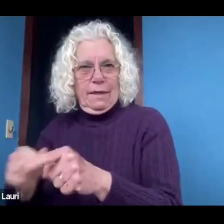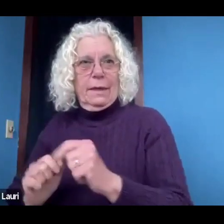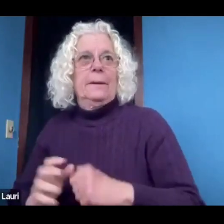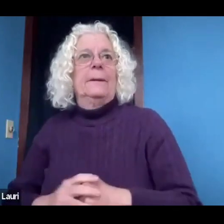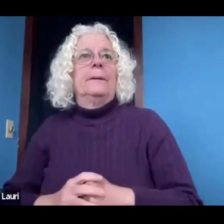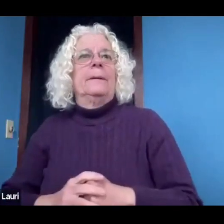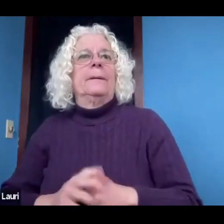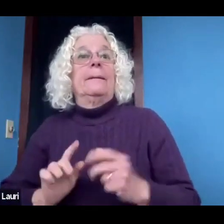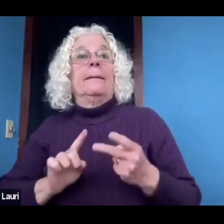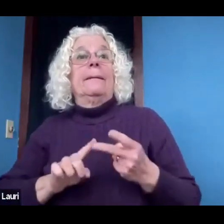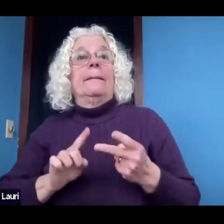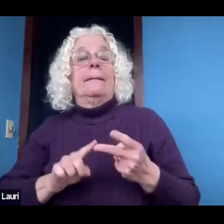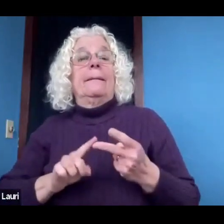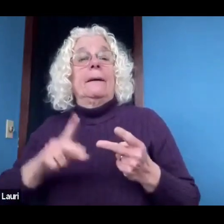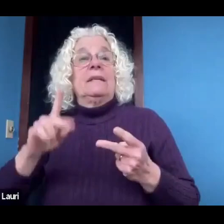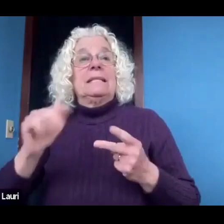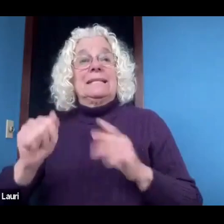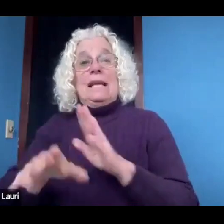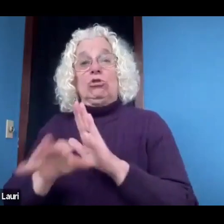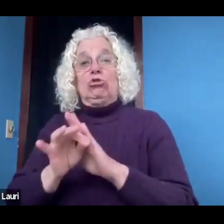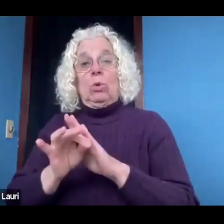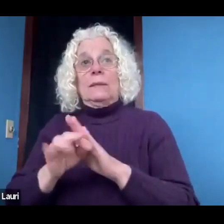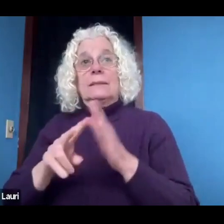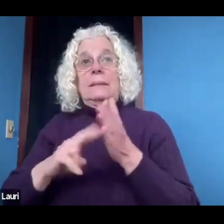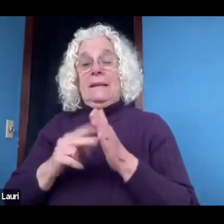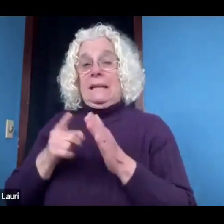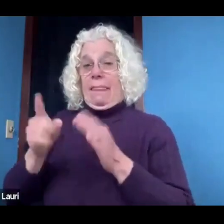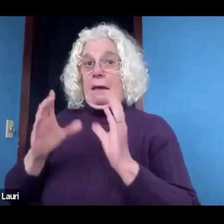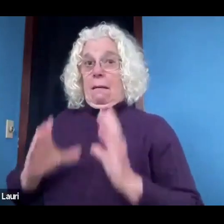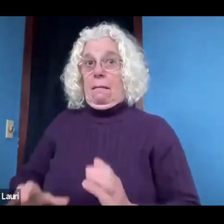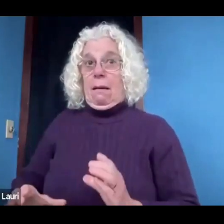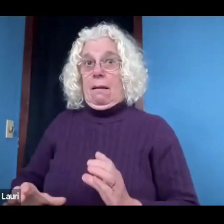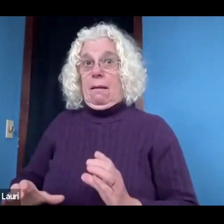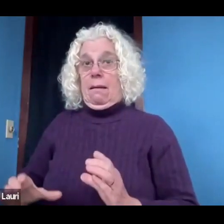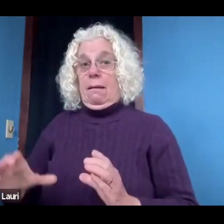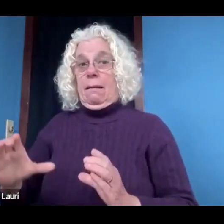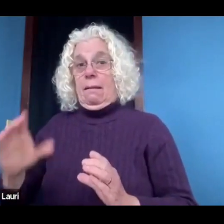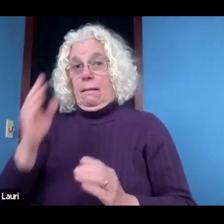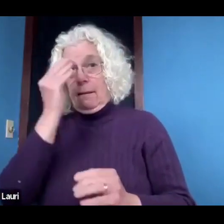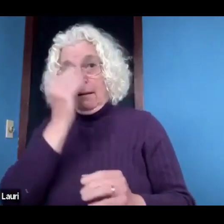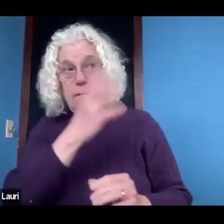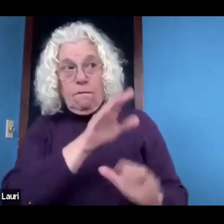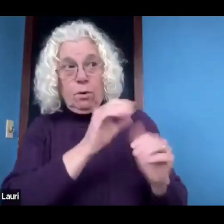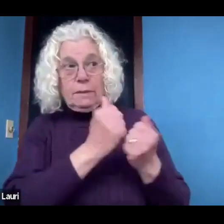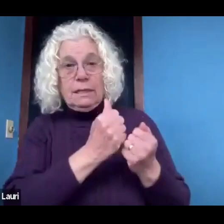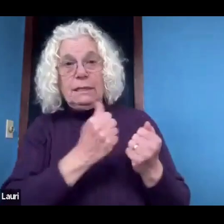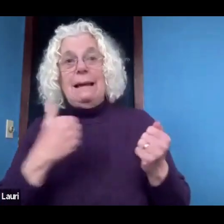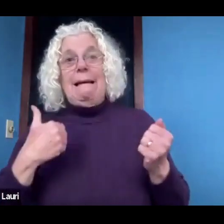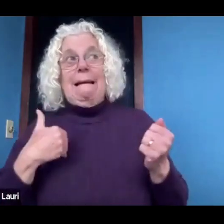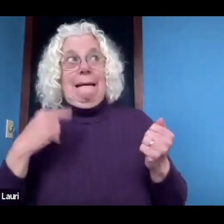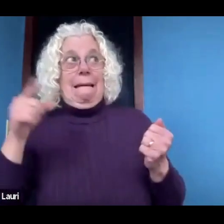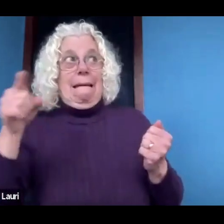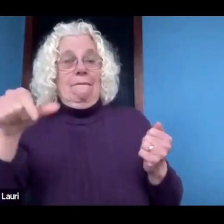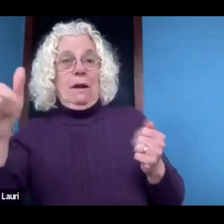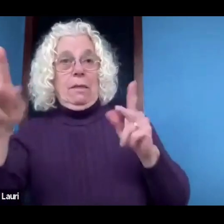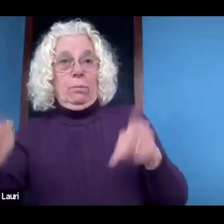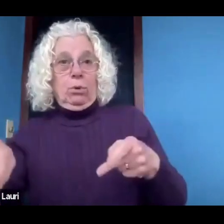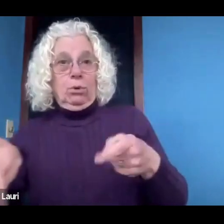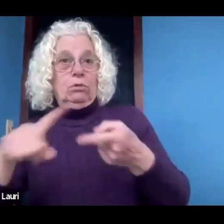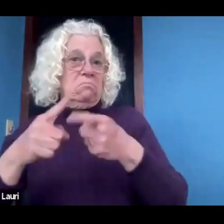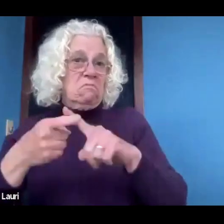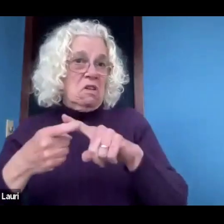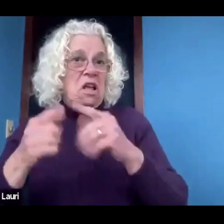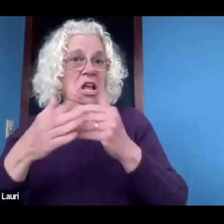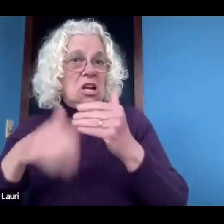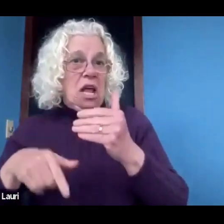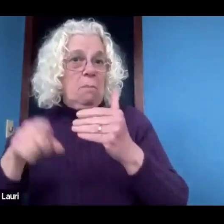have the option of PCA choice, which is where a client comes to an agency with someone, might be a friend, a family member, a neighbor